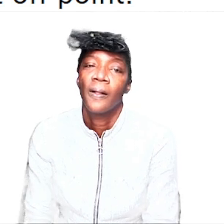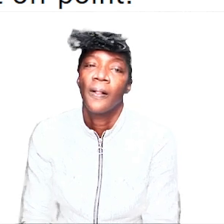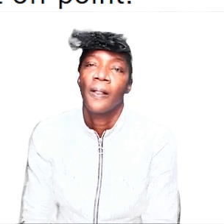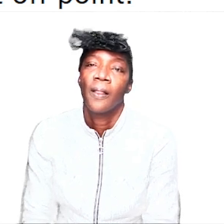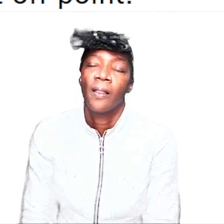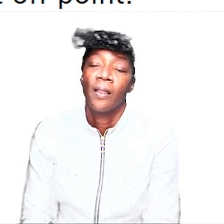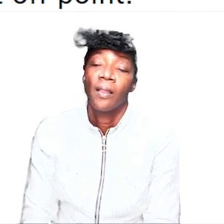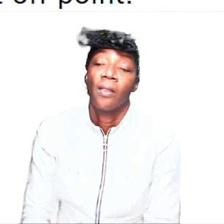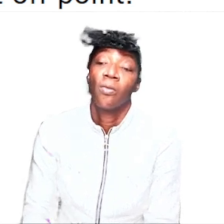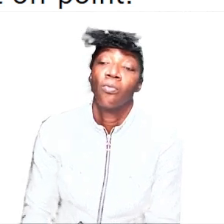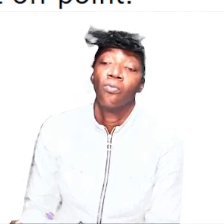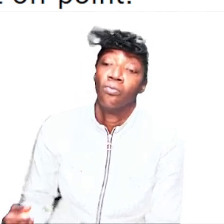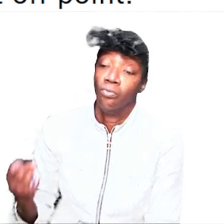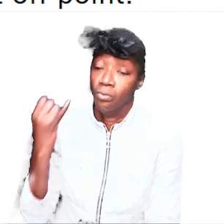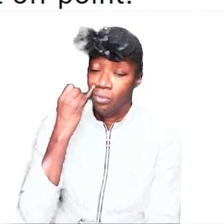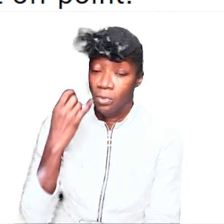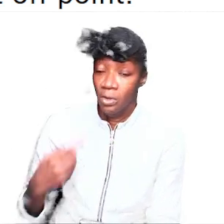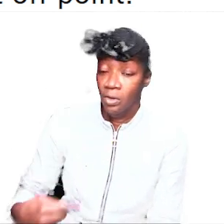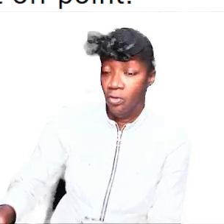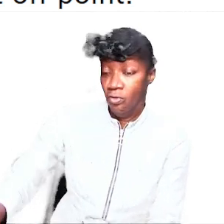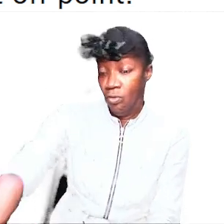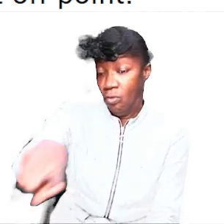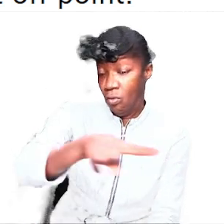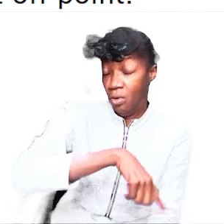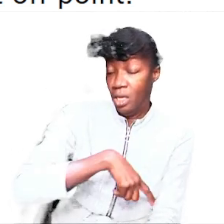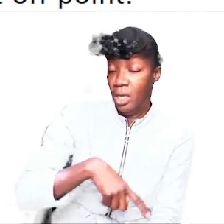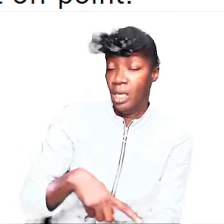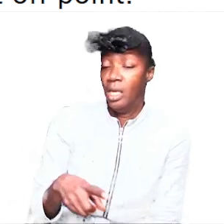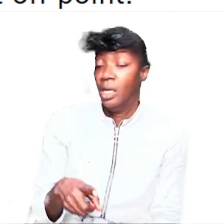If we are doing wrong,